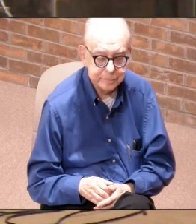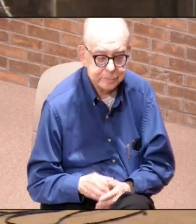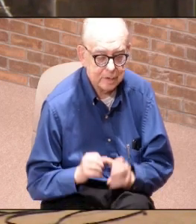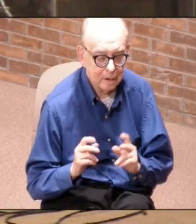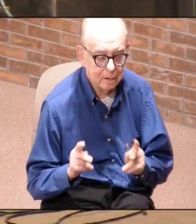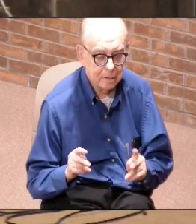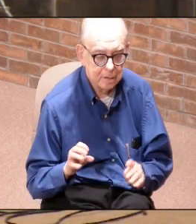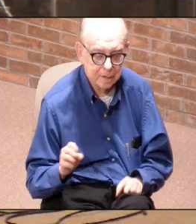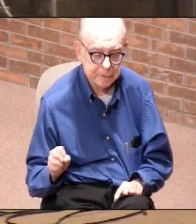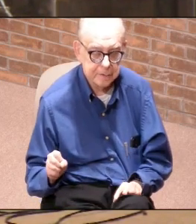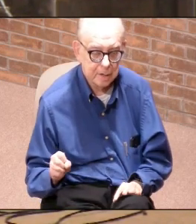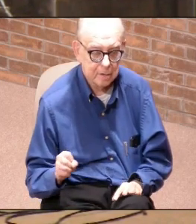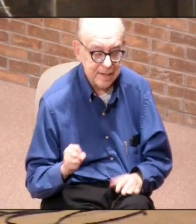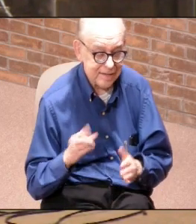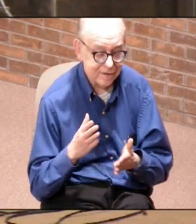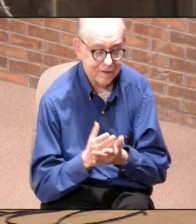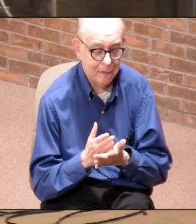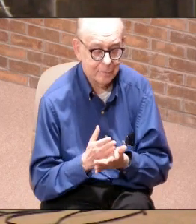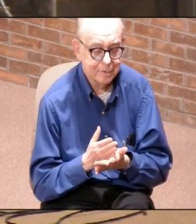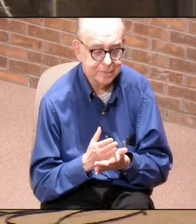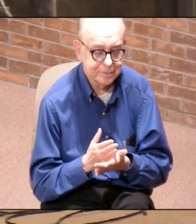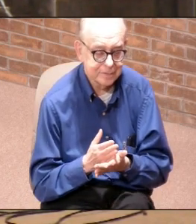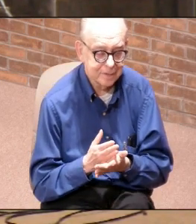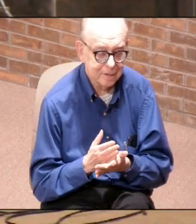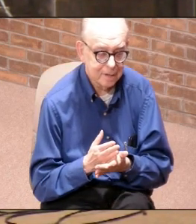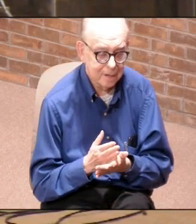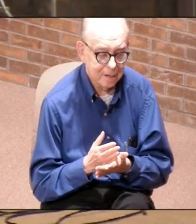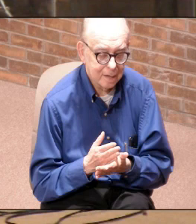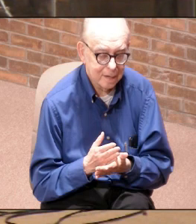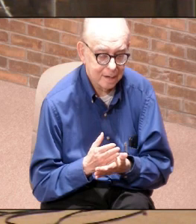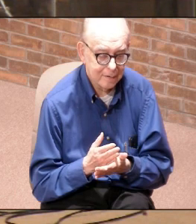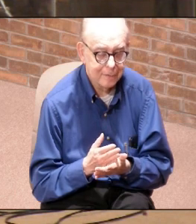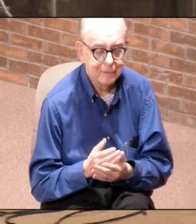All right. Simon Says, stop.